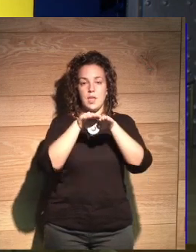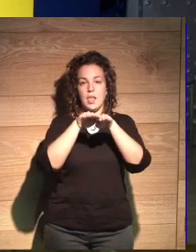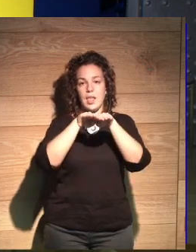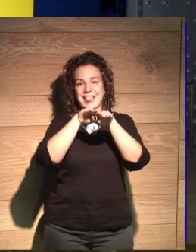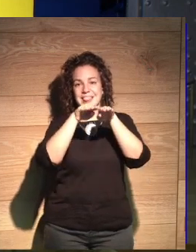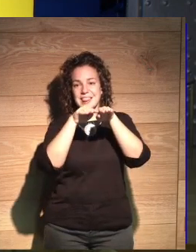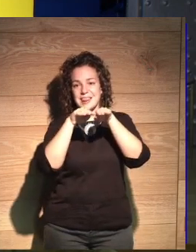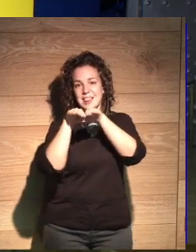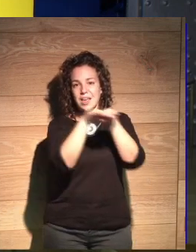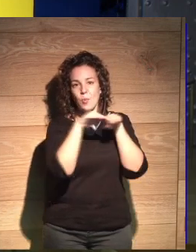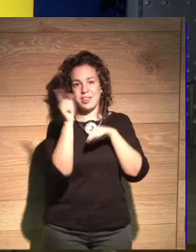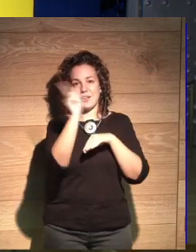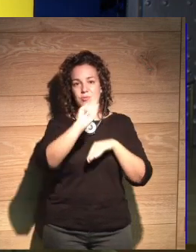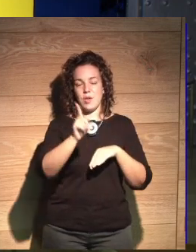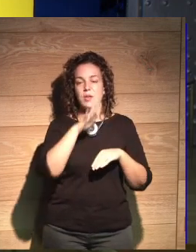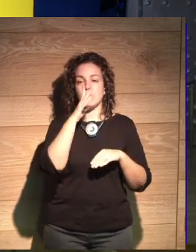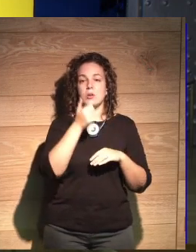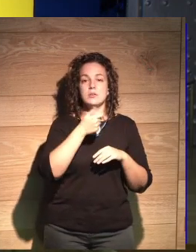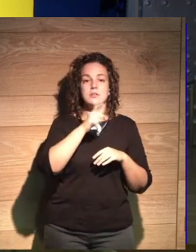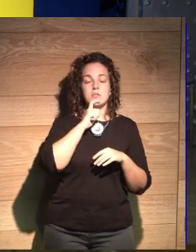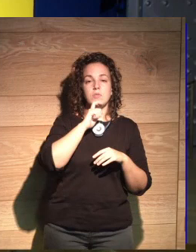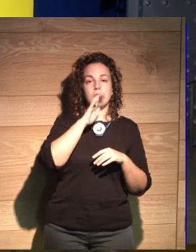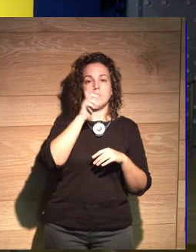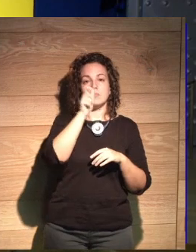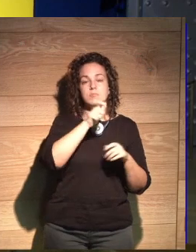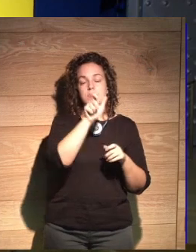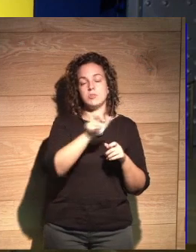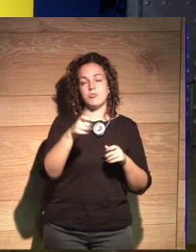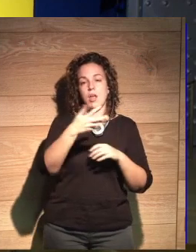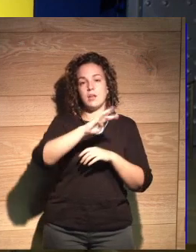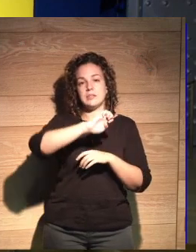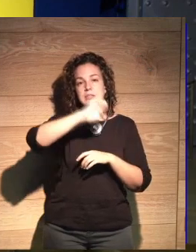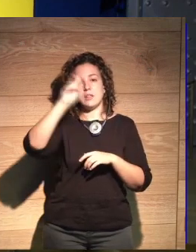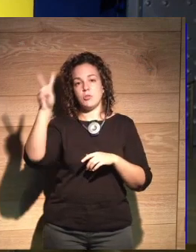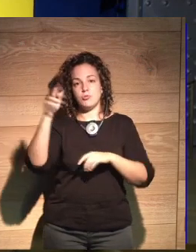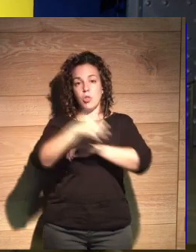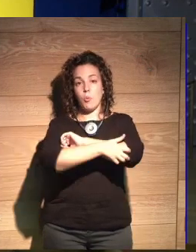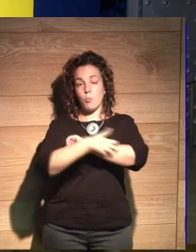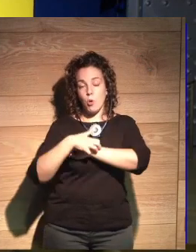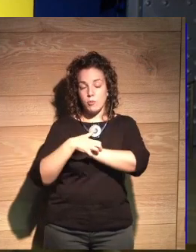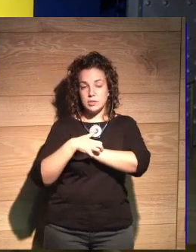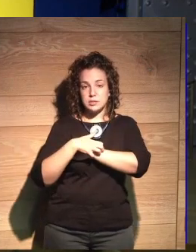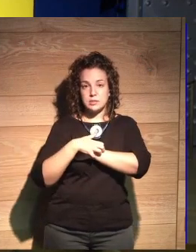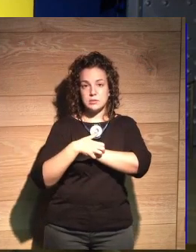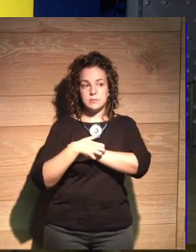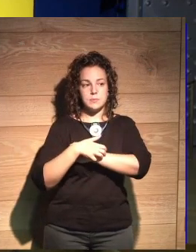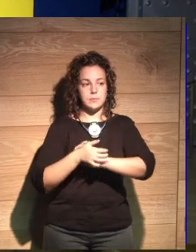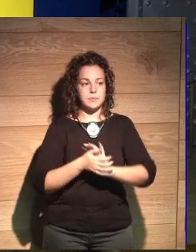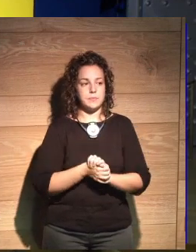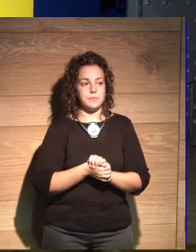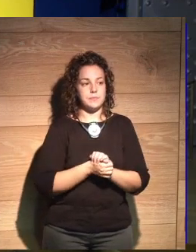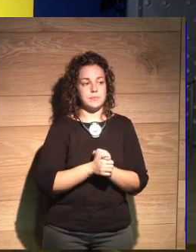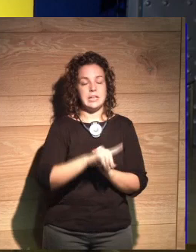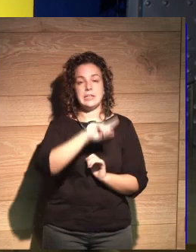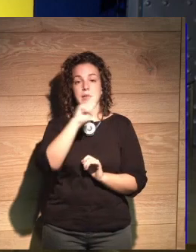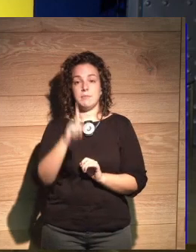of a poor American to become rich, and the decline of government investment. Those